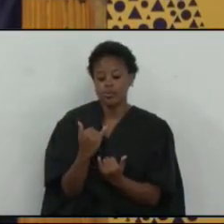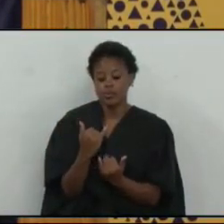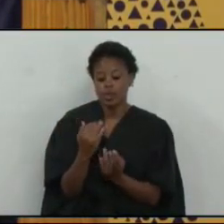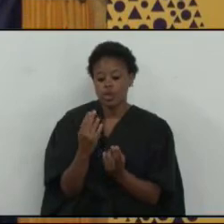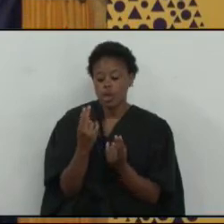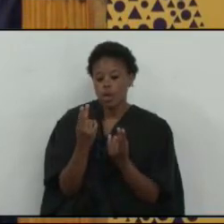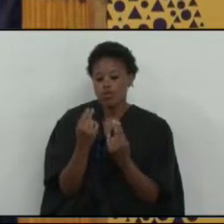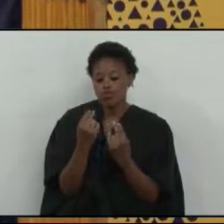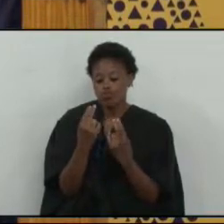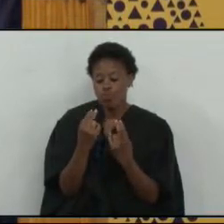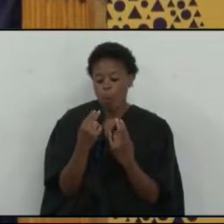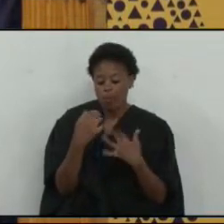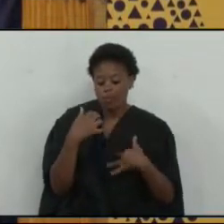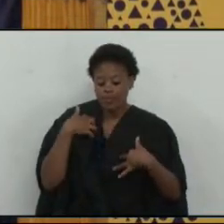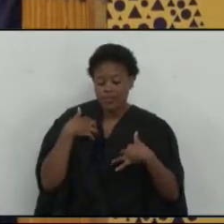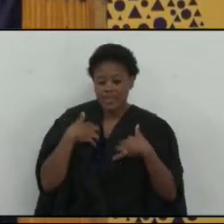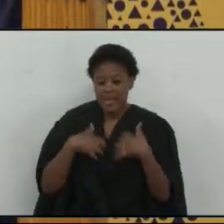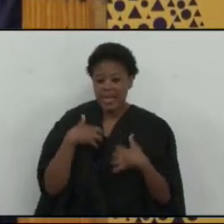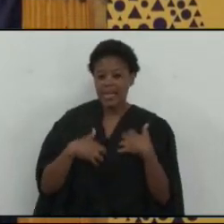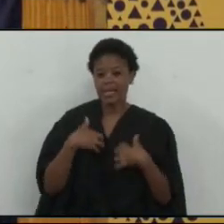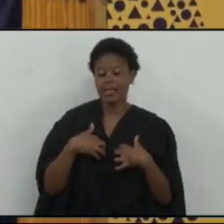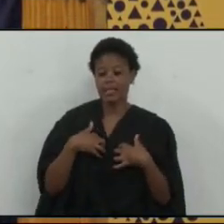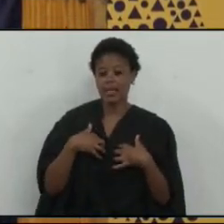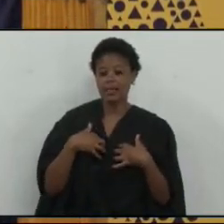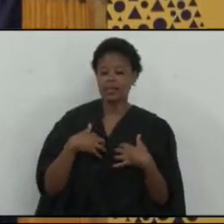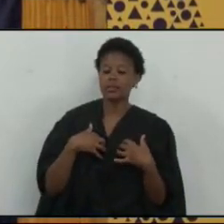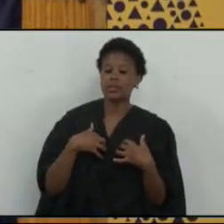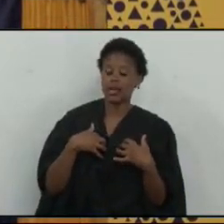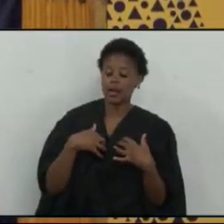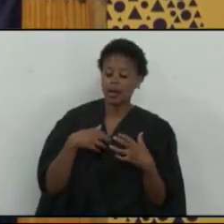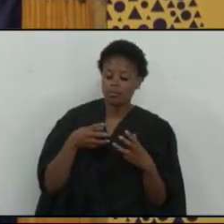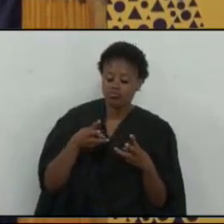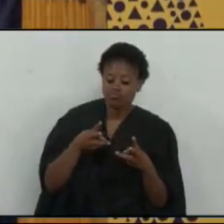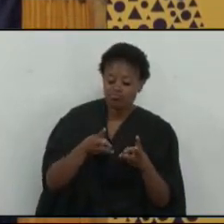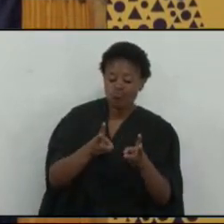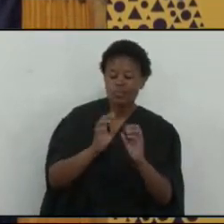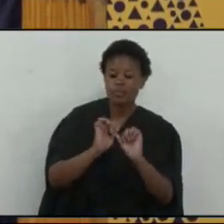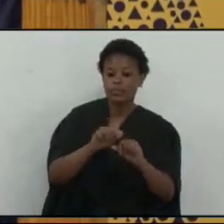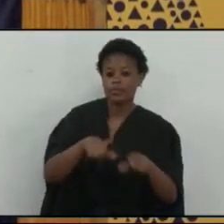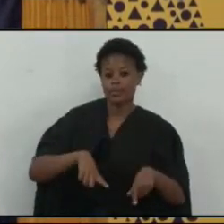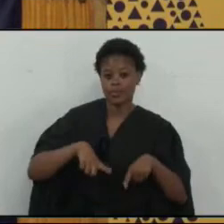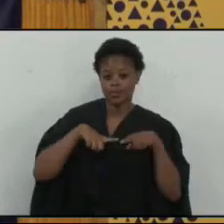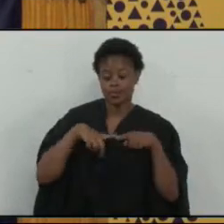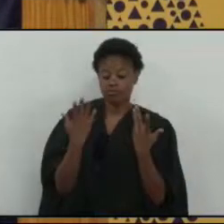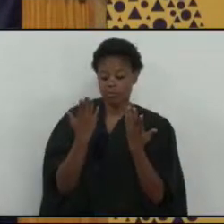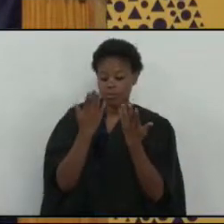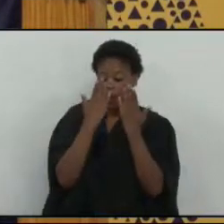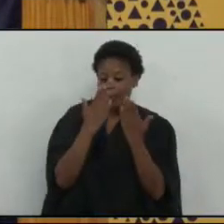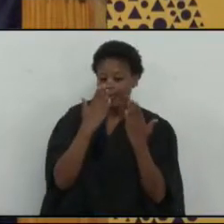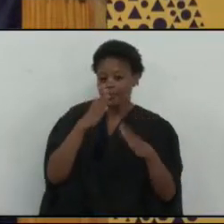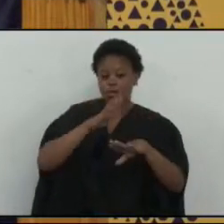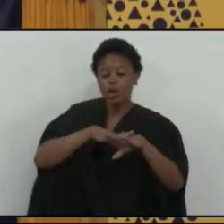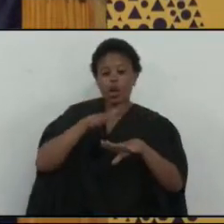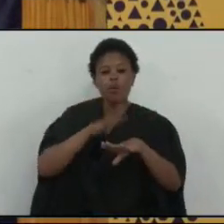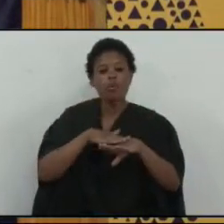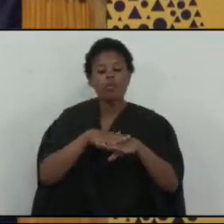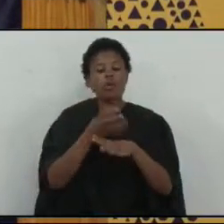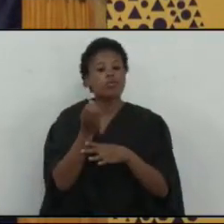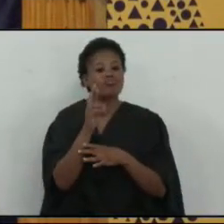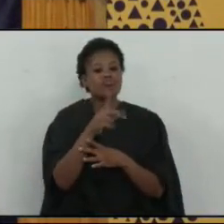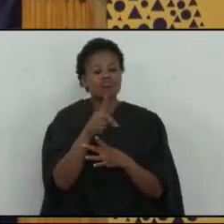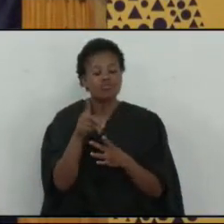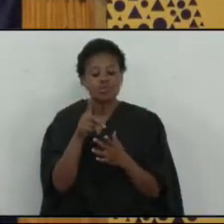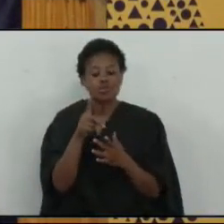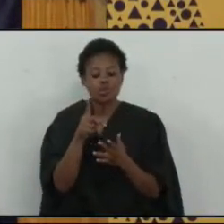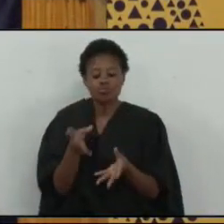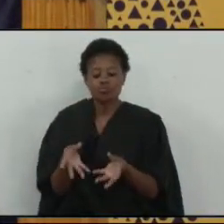new, exciting chapter in your lives. Now this could either be studying further or you've